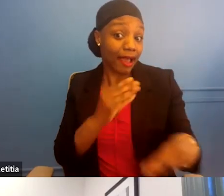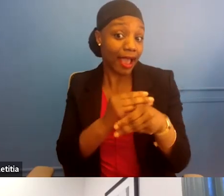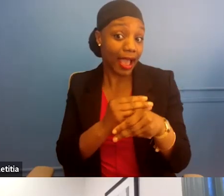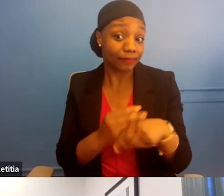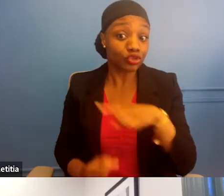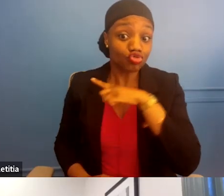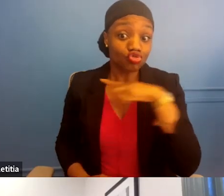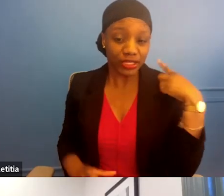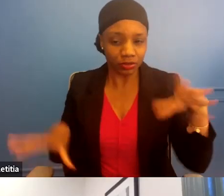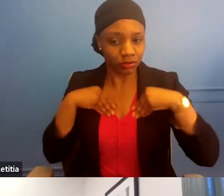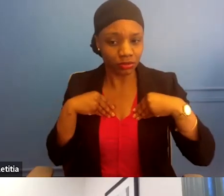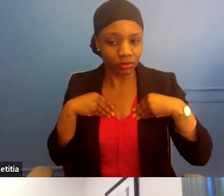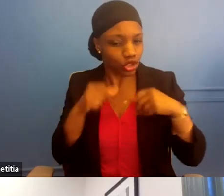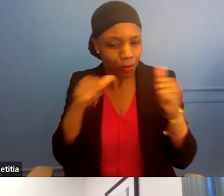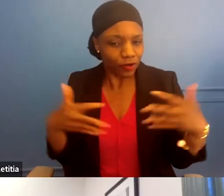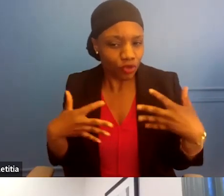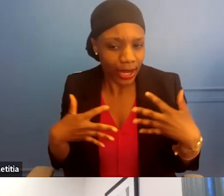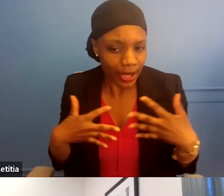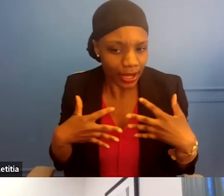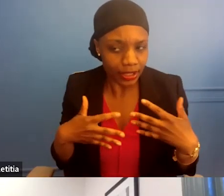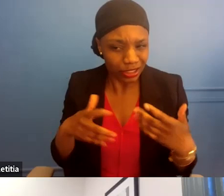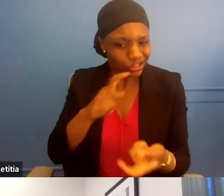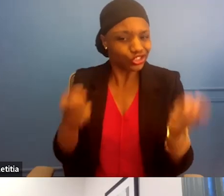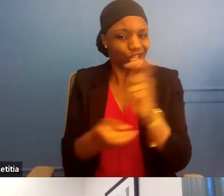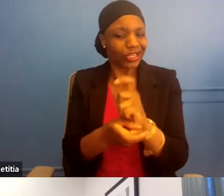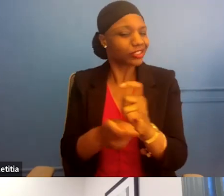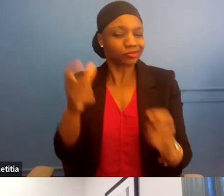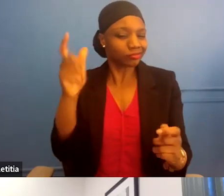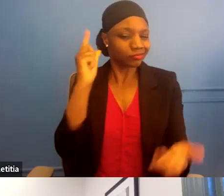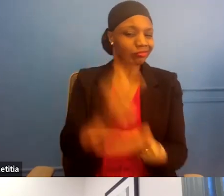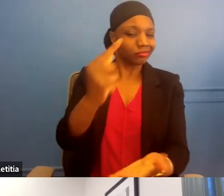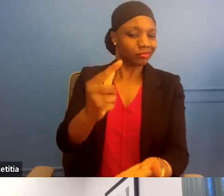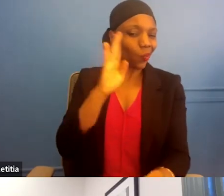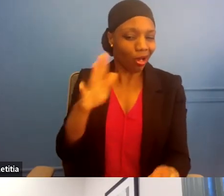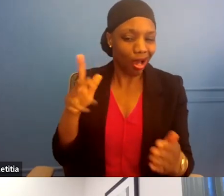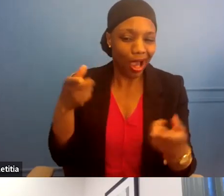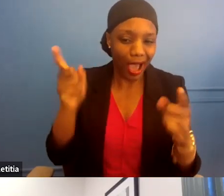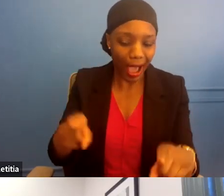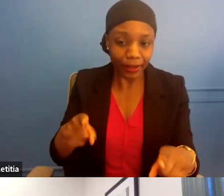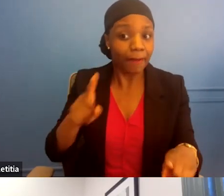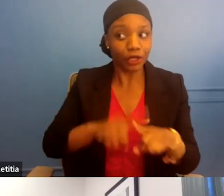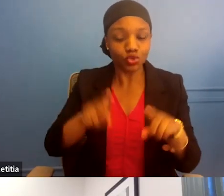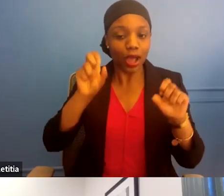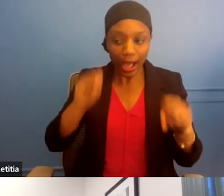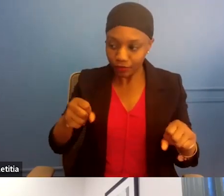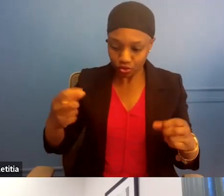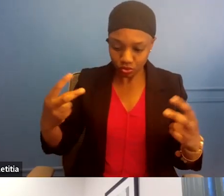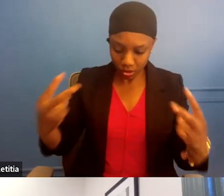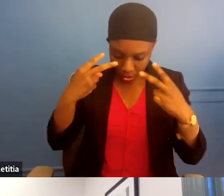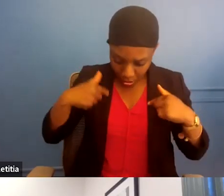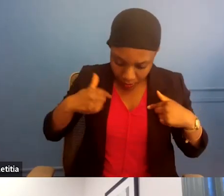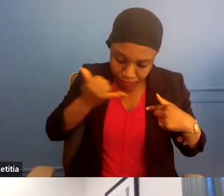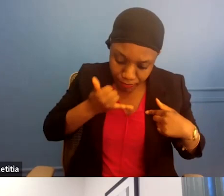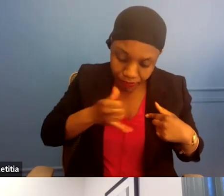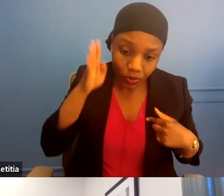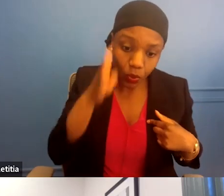risks. Yeah. Like I said, you know, change is going to happen and you have to be able to bet on yourself, make mistakes.